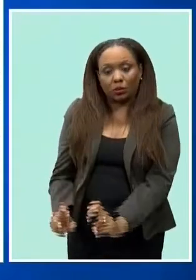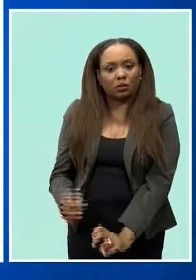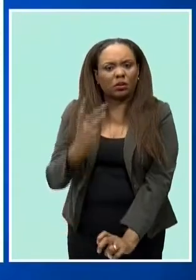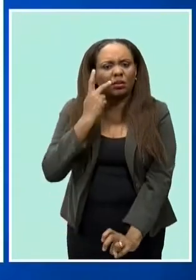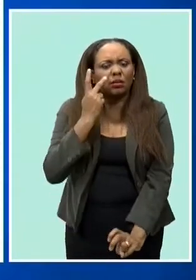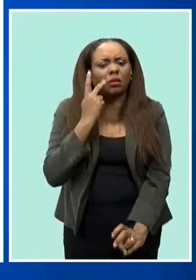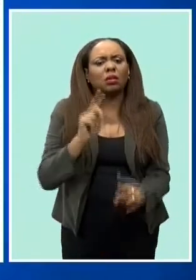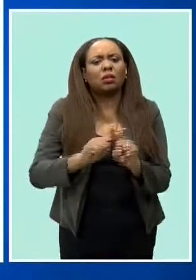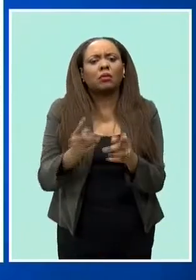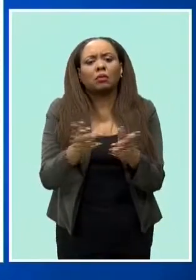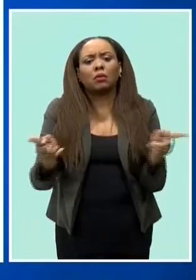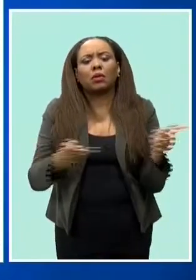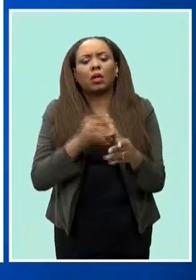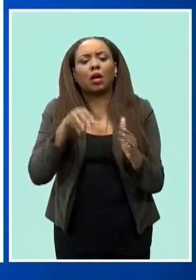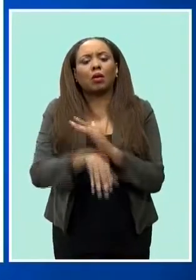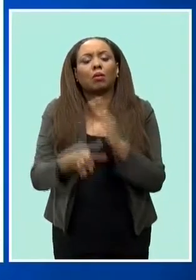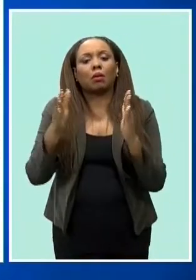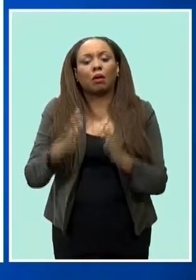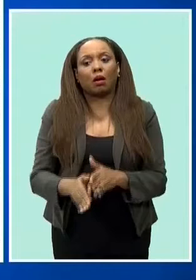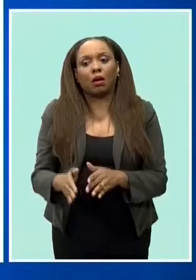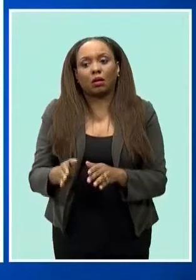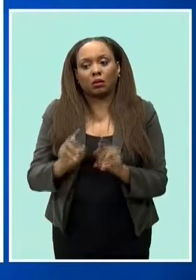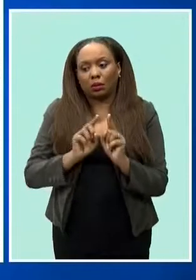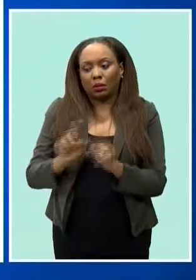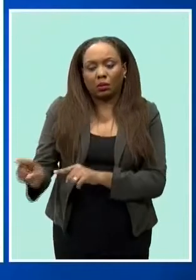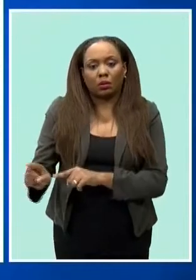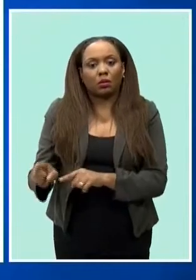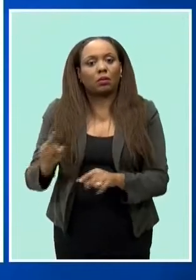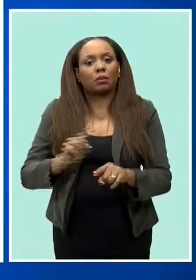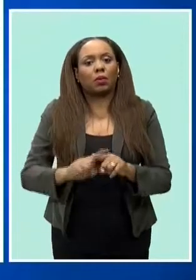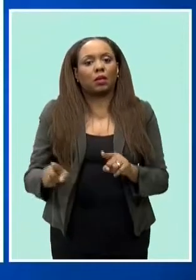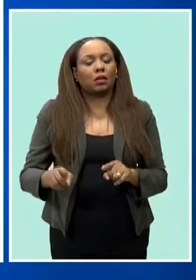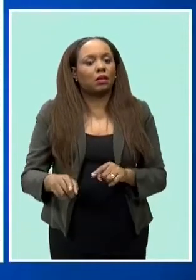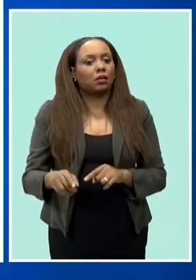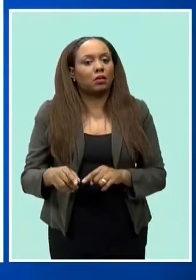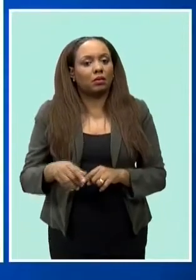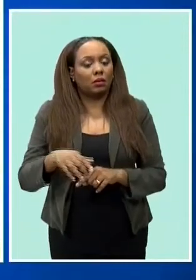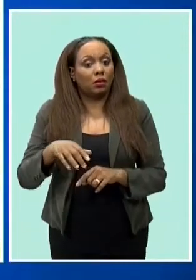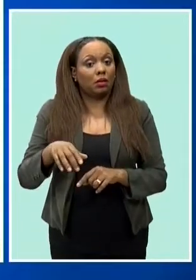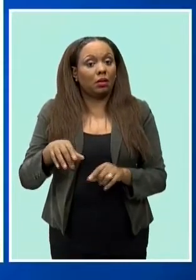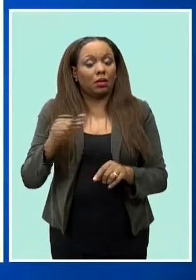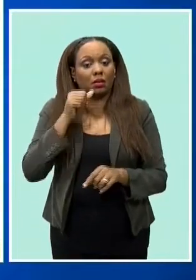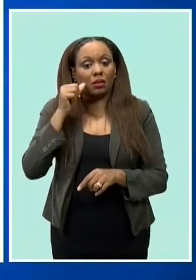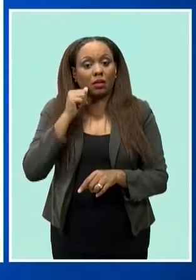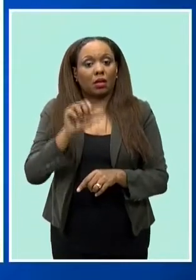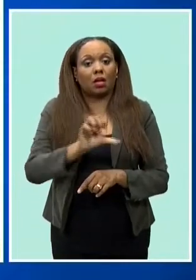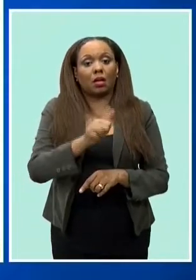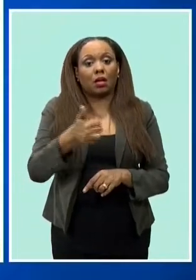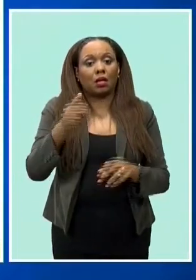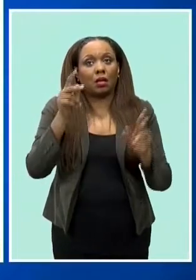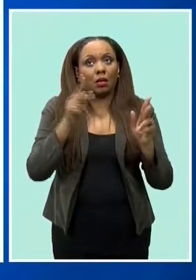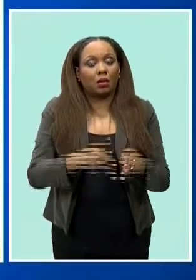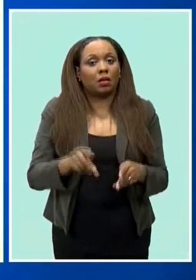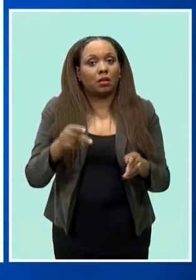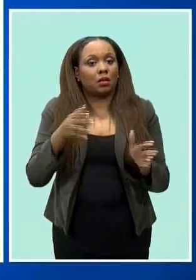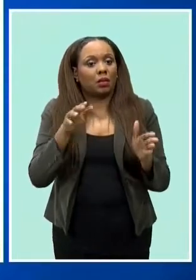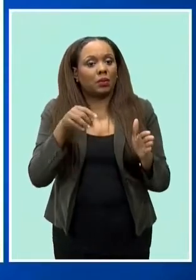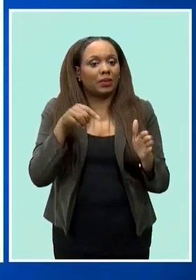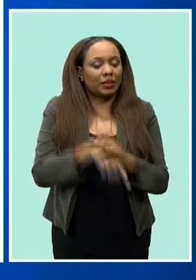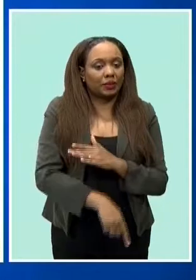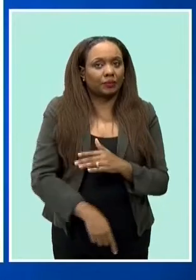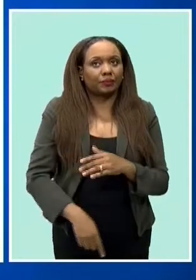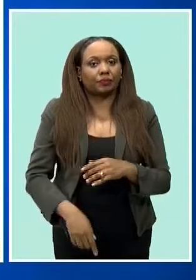by criminals. However, while this is being done, another murder happened. 30-year-old Jasmine Lee Brown from